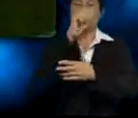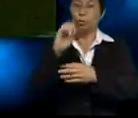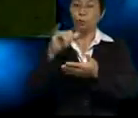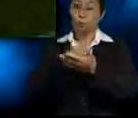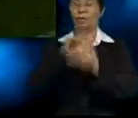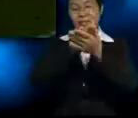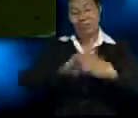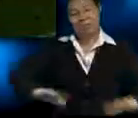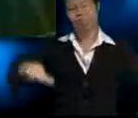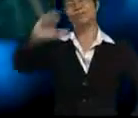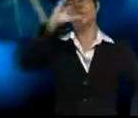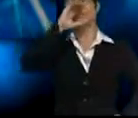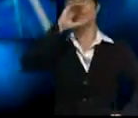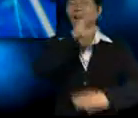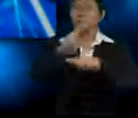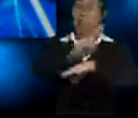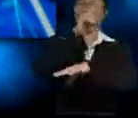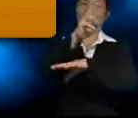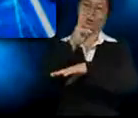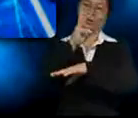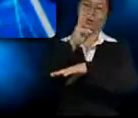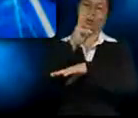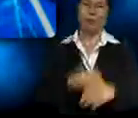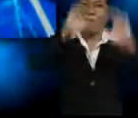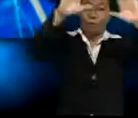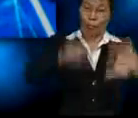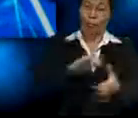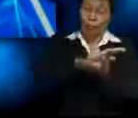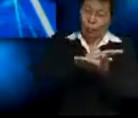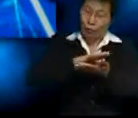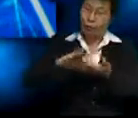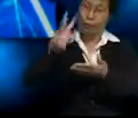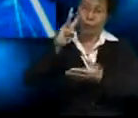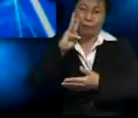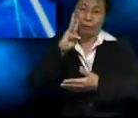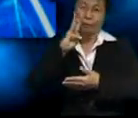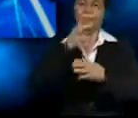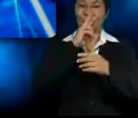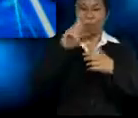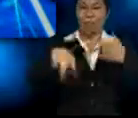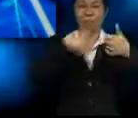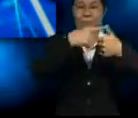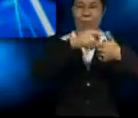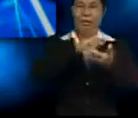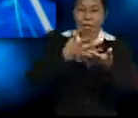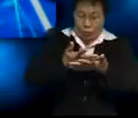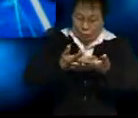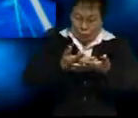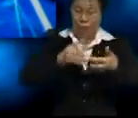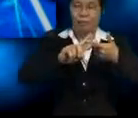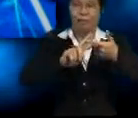is safe to drink and use. The methods of purifying water are